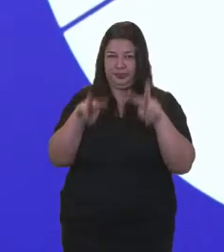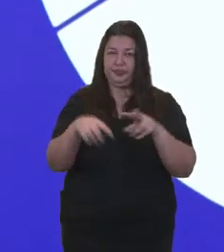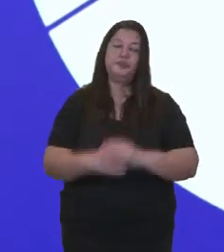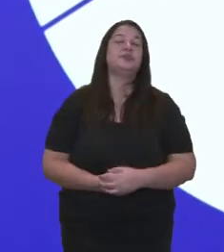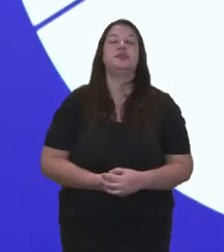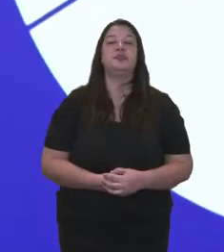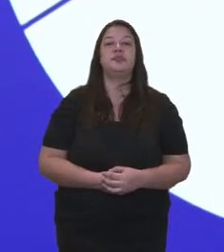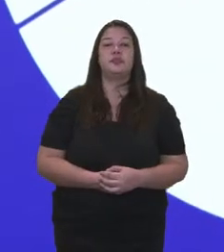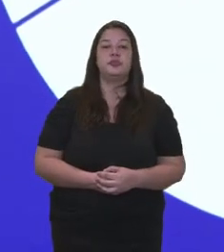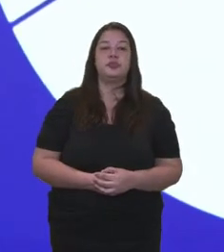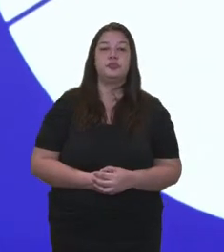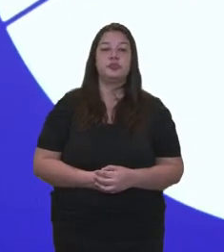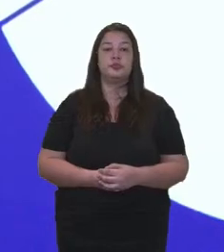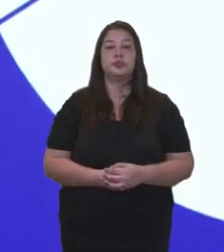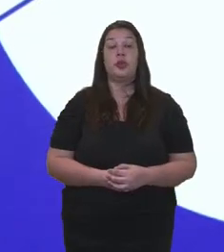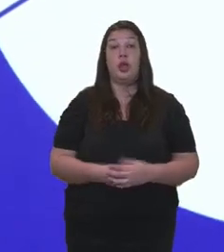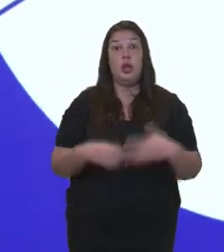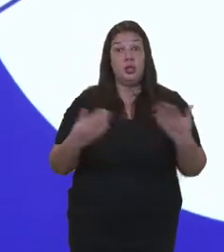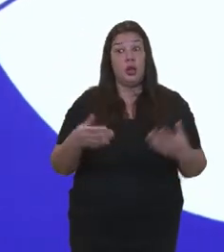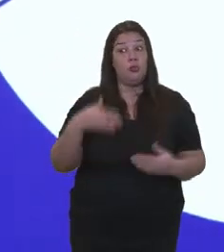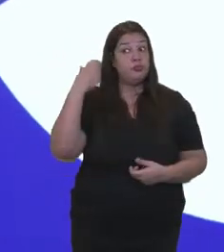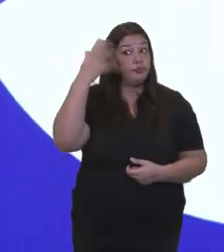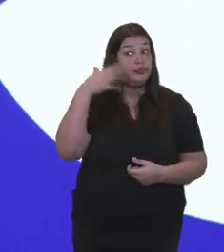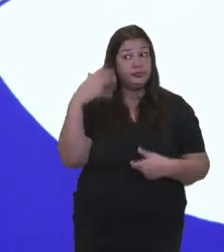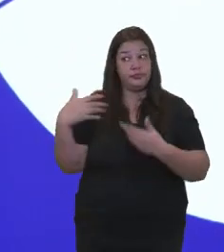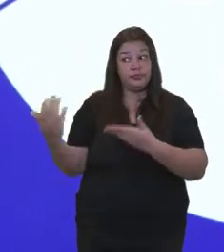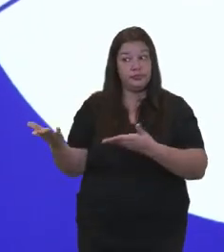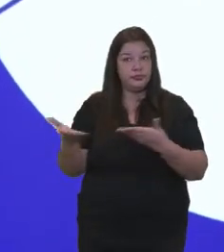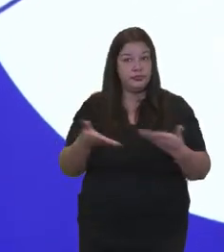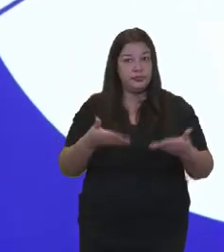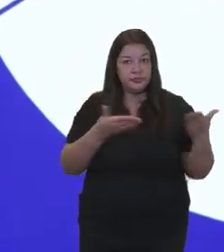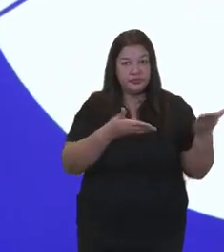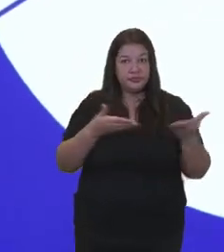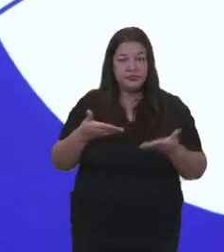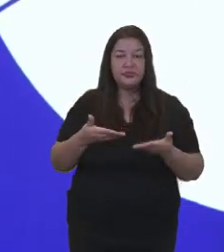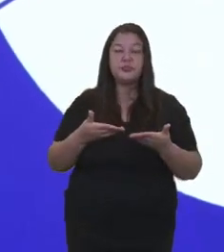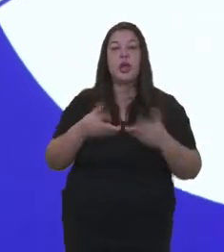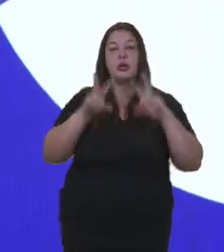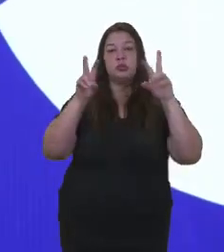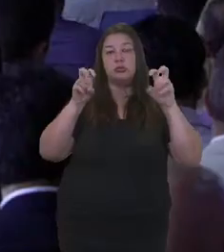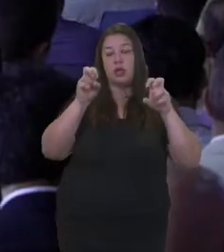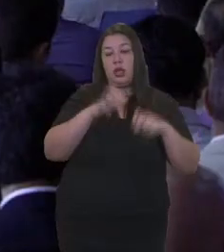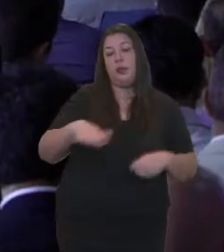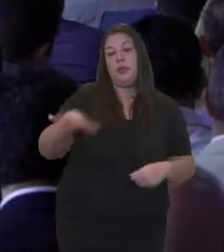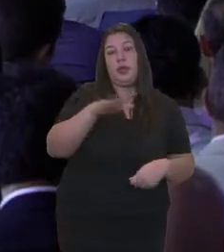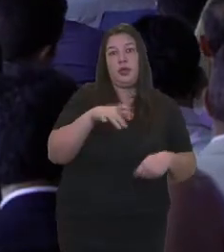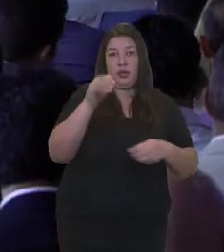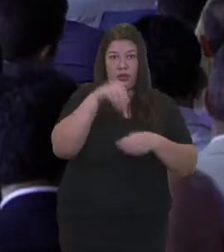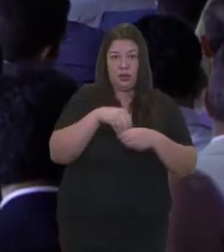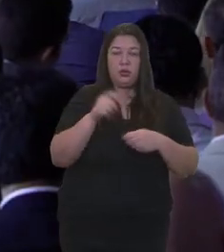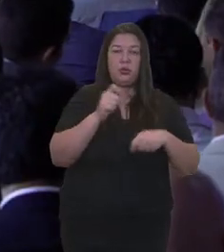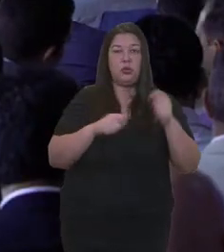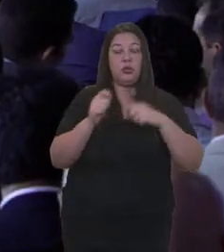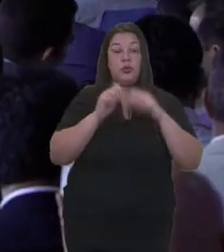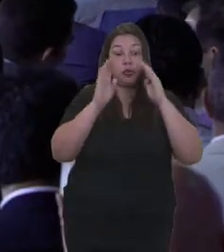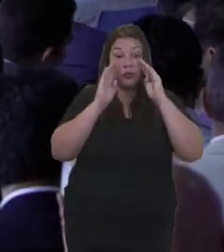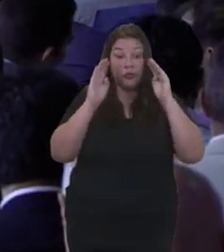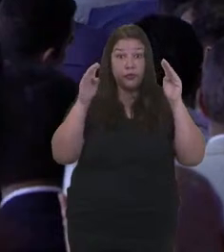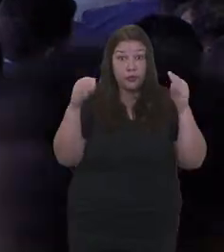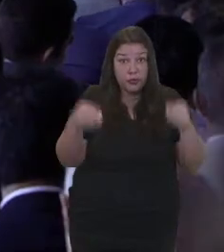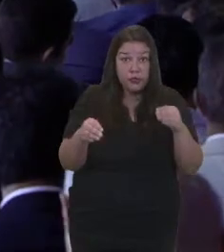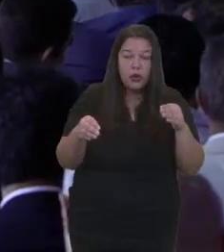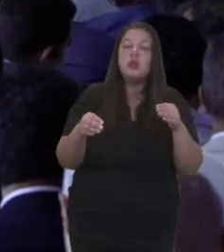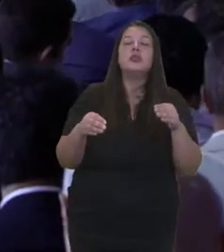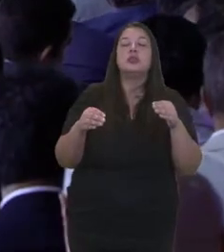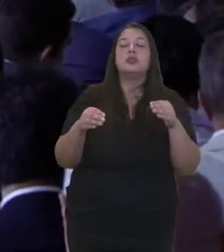by several points of view. And the panel with external guests will touch issues like environment and economy,